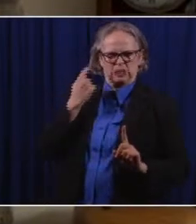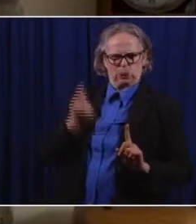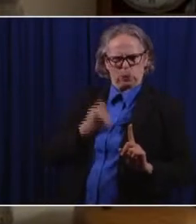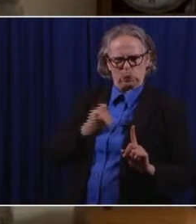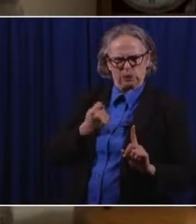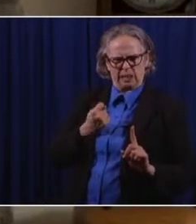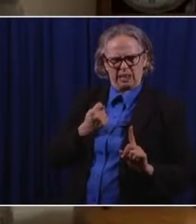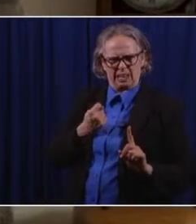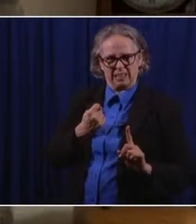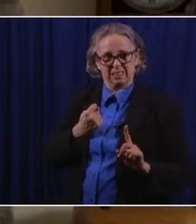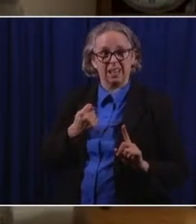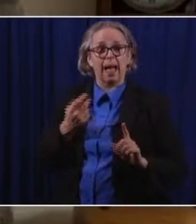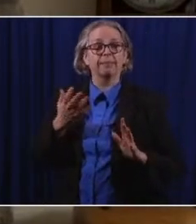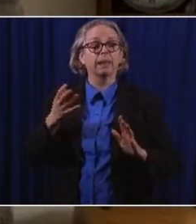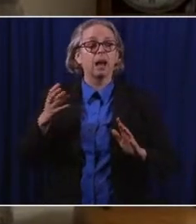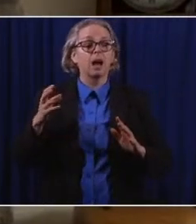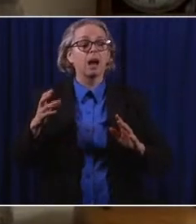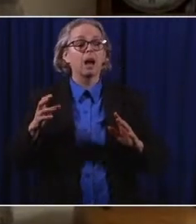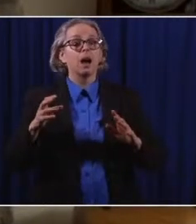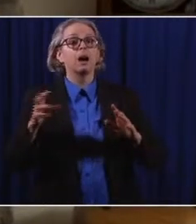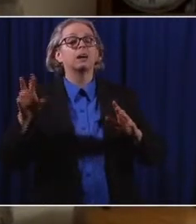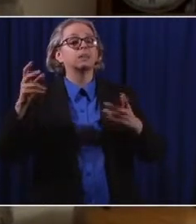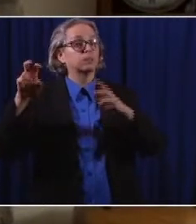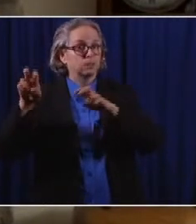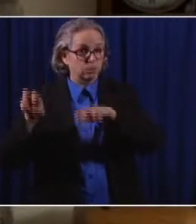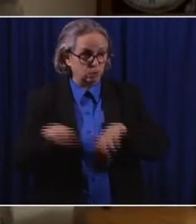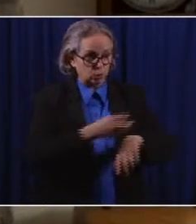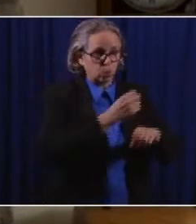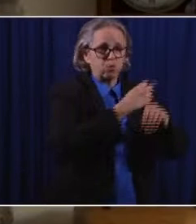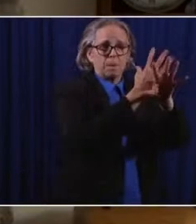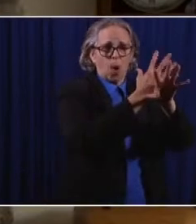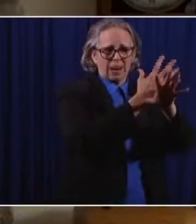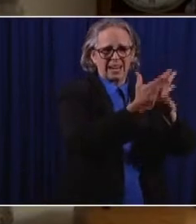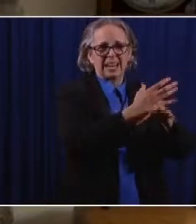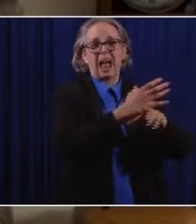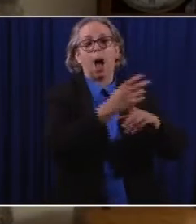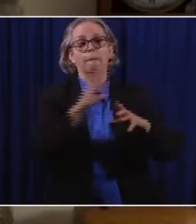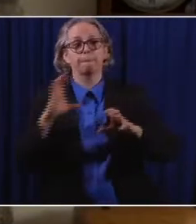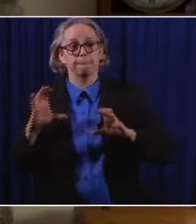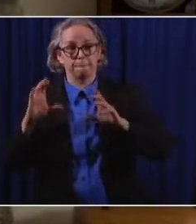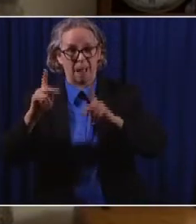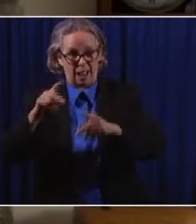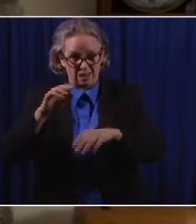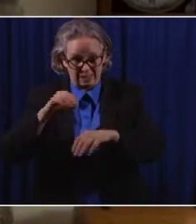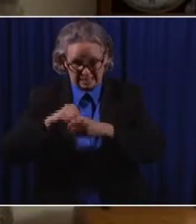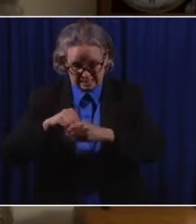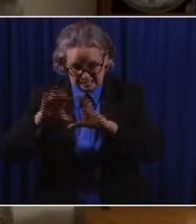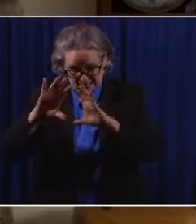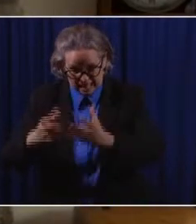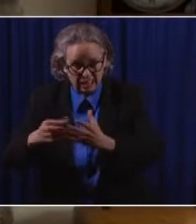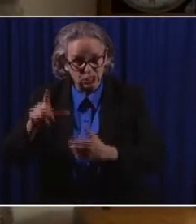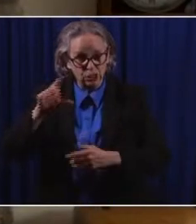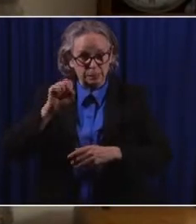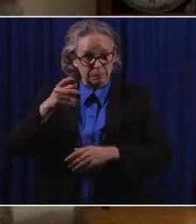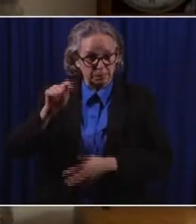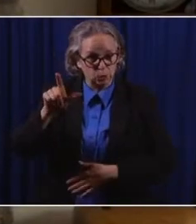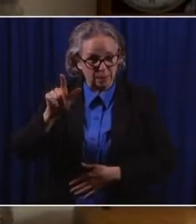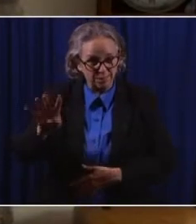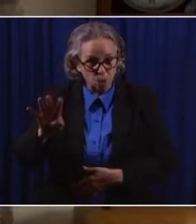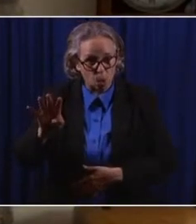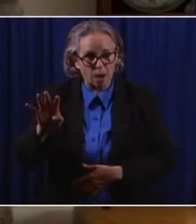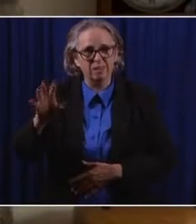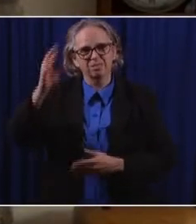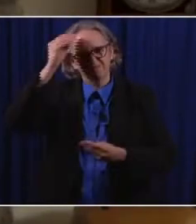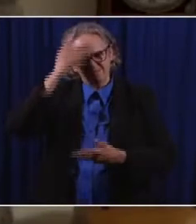returned to in-person classes on September 24th. Montgomery County officials are also reporting some cases in school districts, and the county also